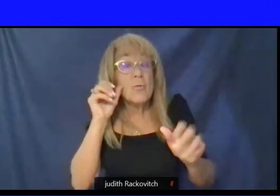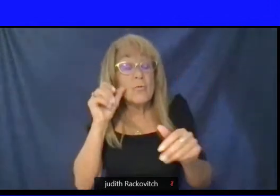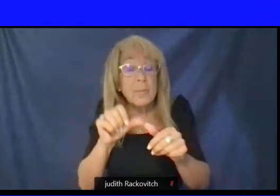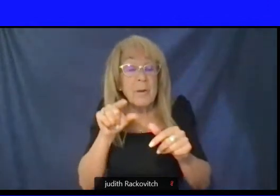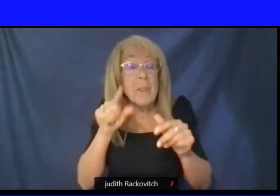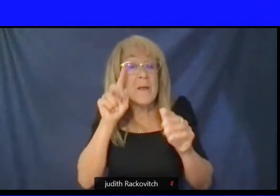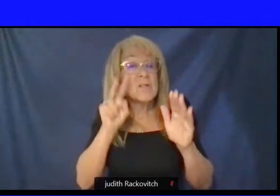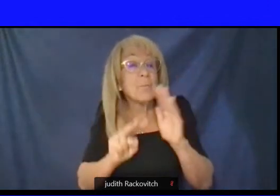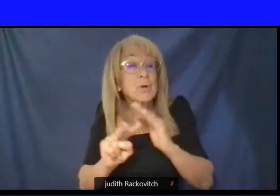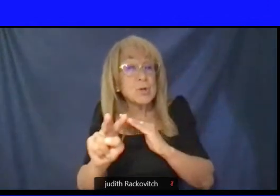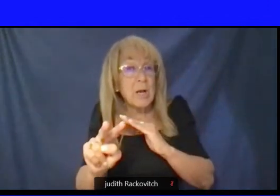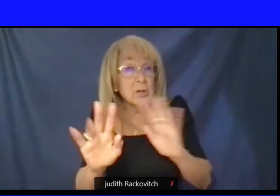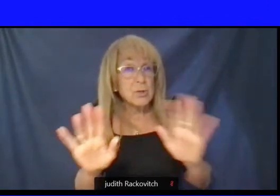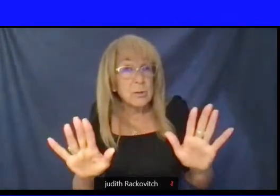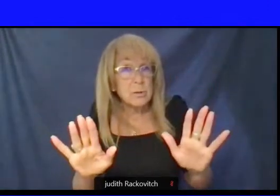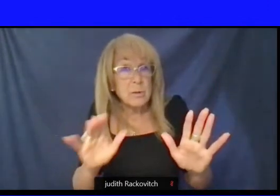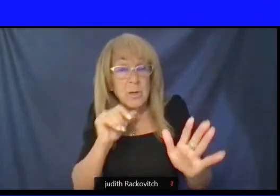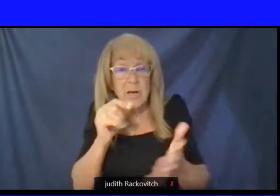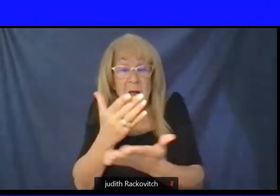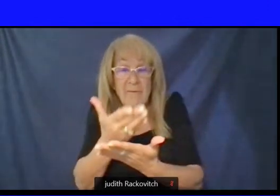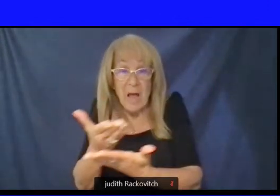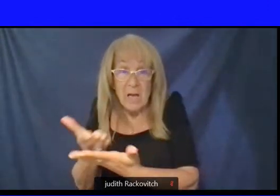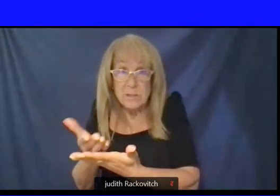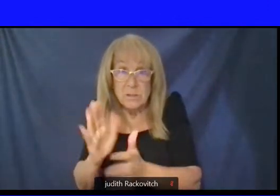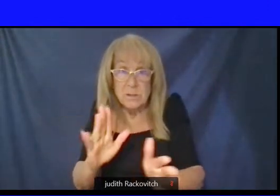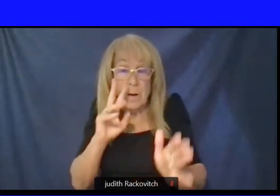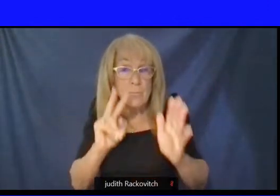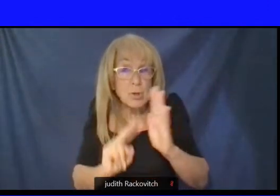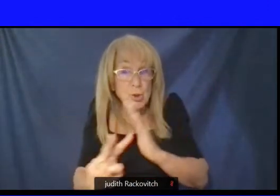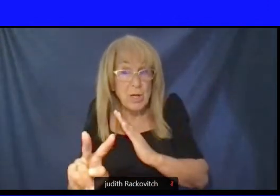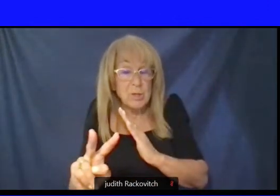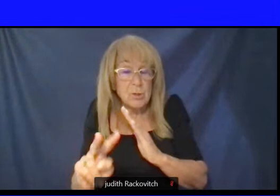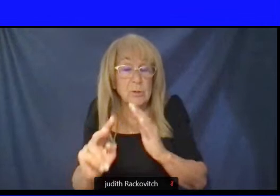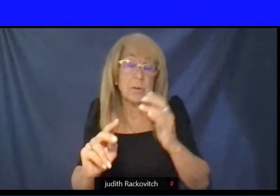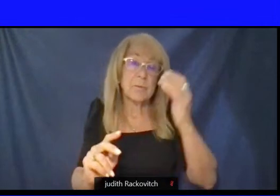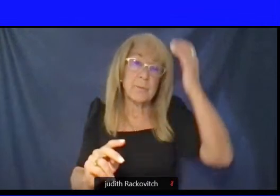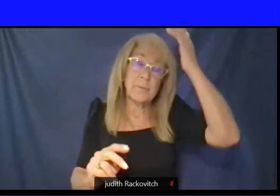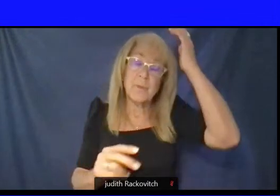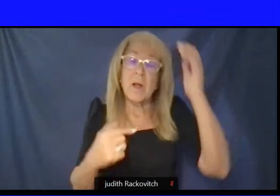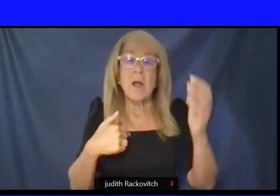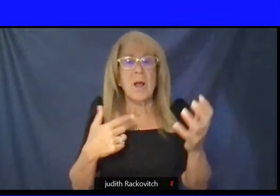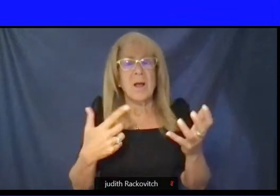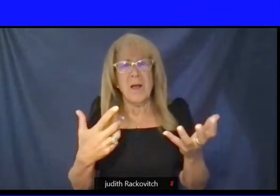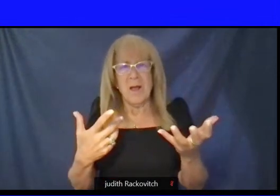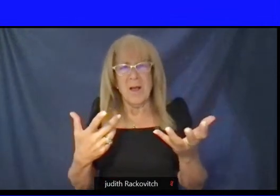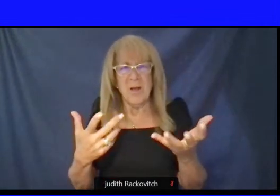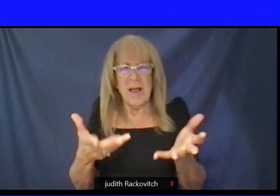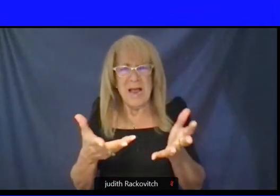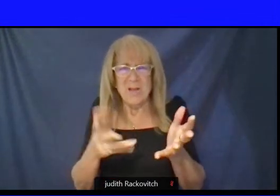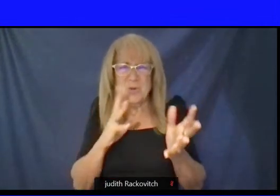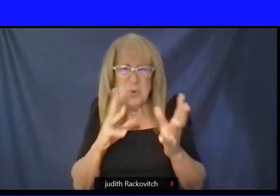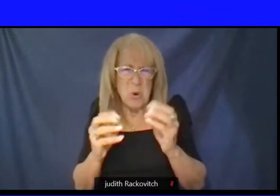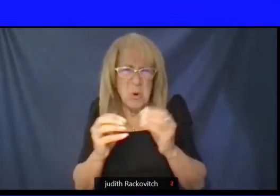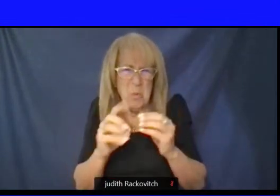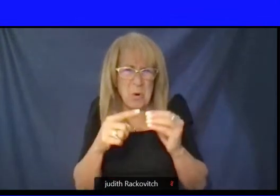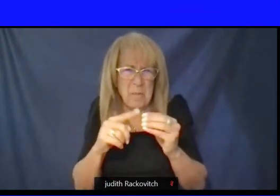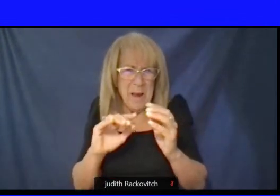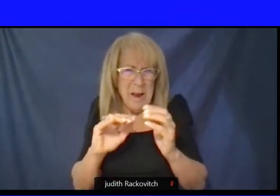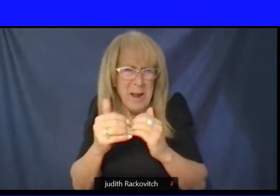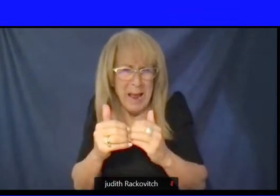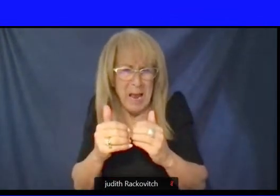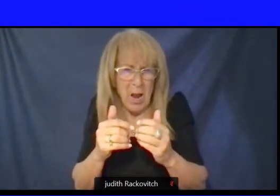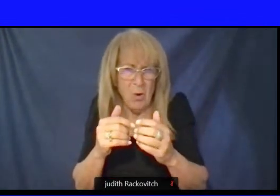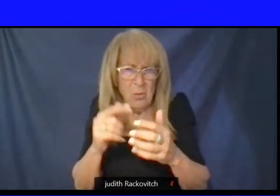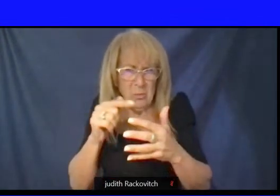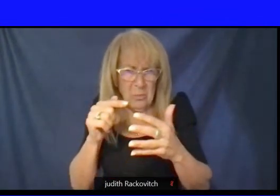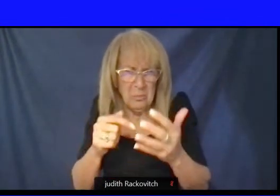the healers. I know some people personally who have had difficulty during this time and had difficulty